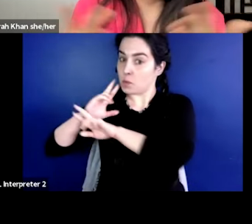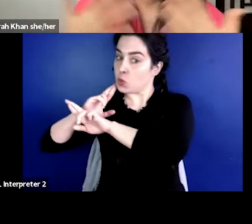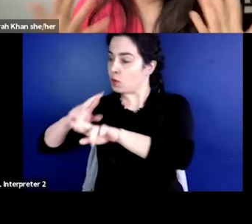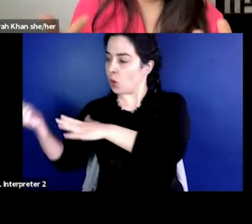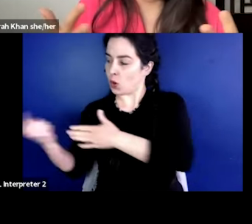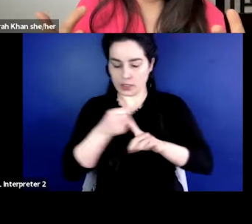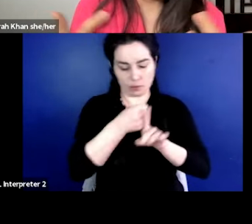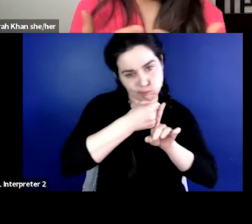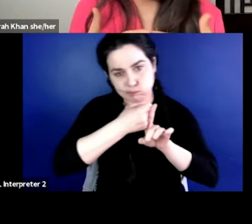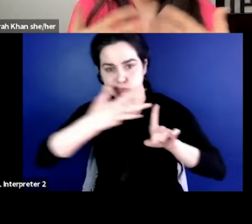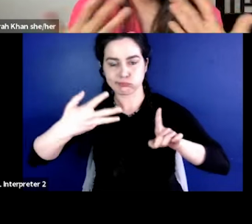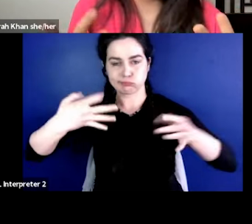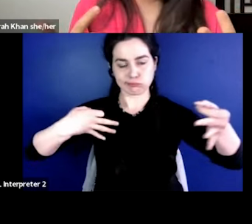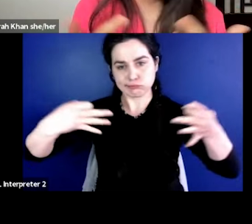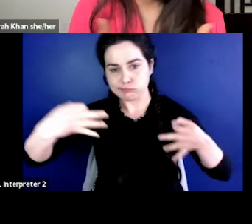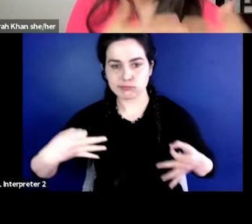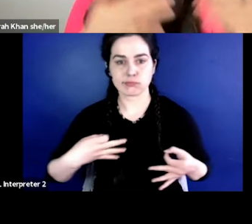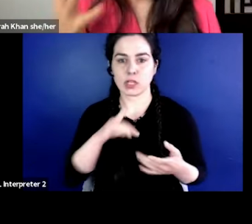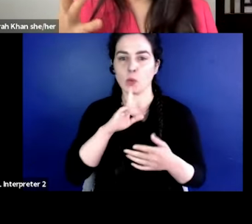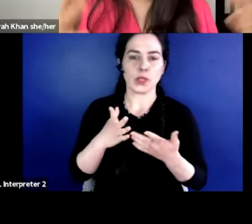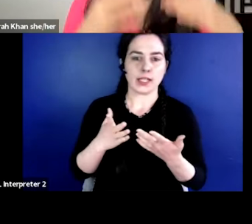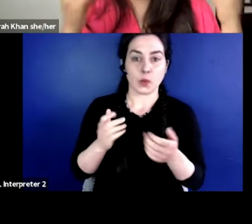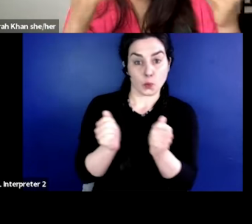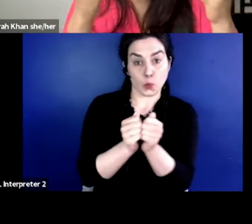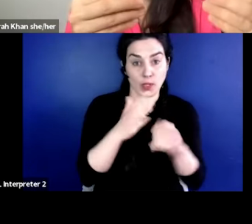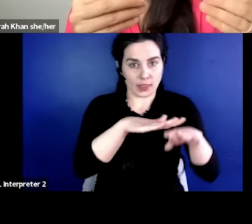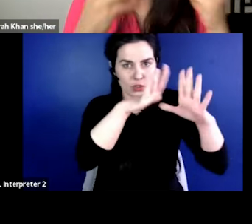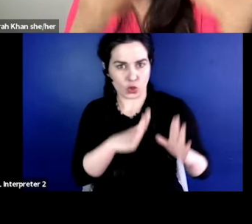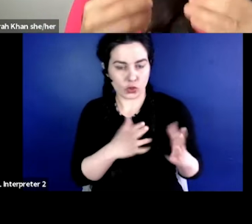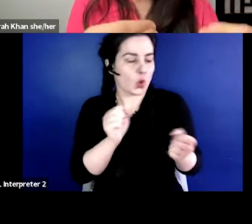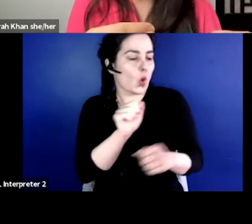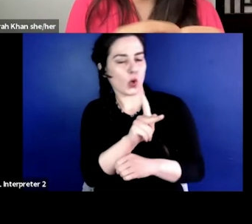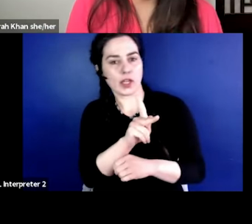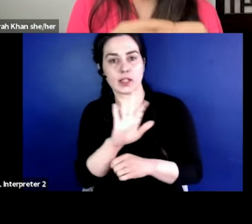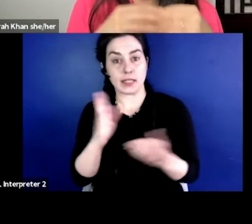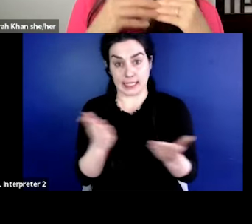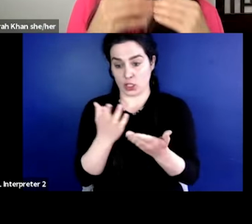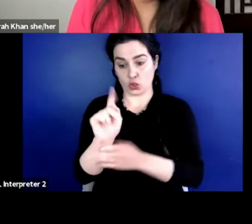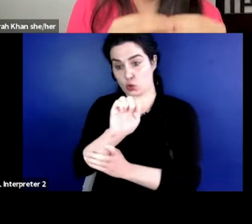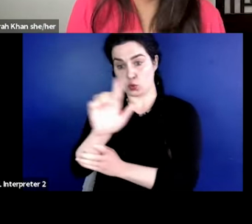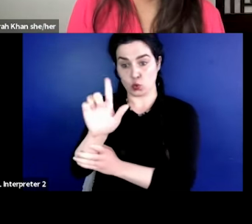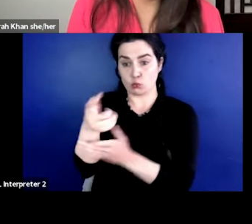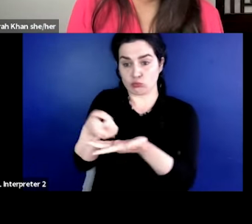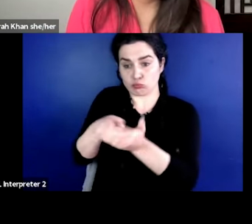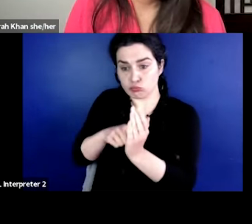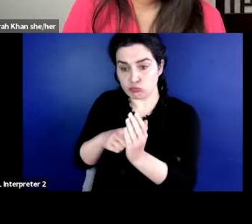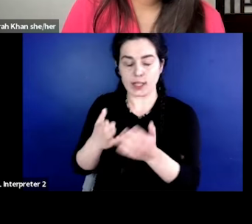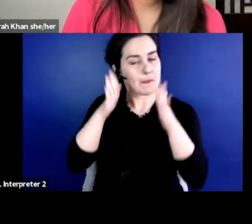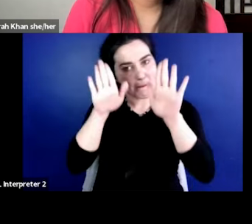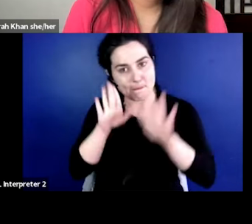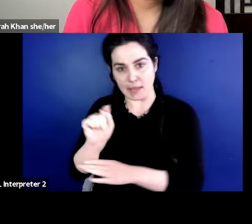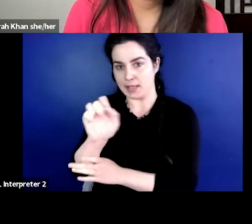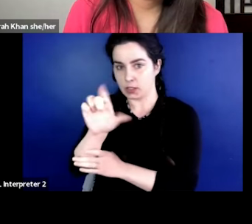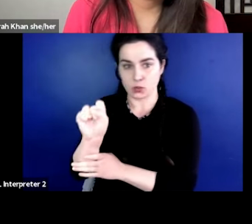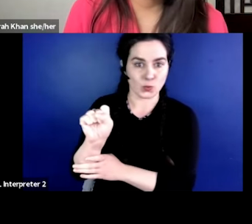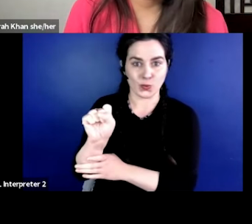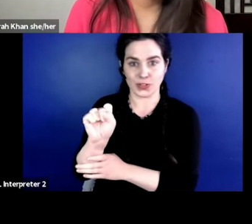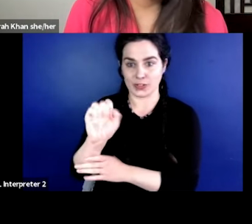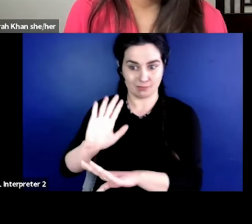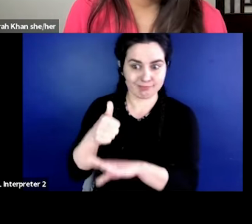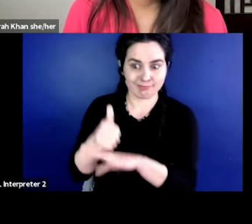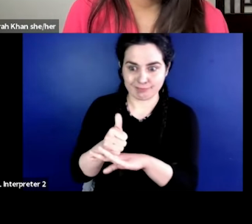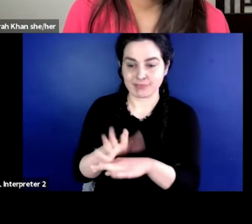out with a consultant, okay, here's the tool that we need. And some amazing tools came out of it. One of the most exciting ones that